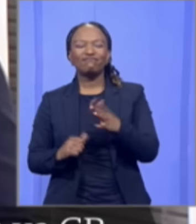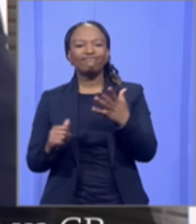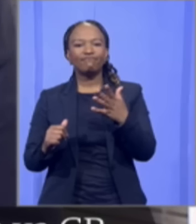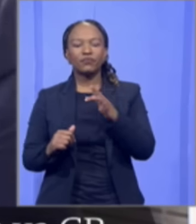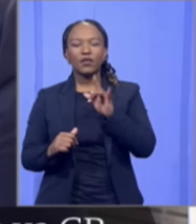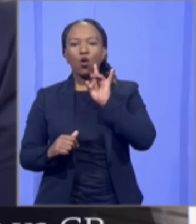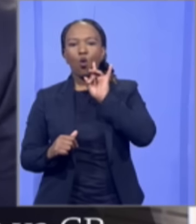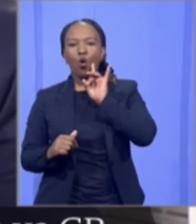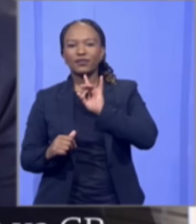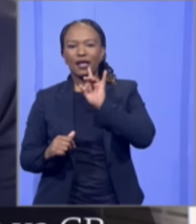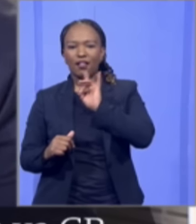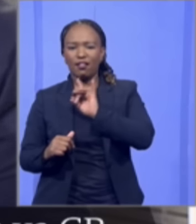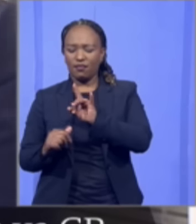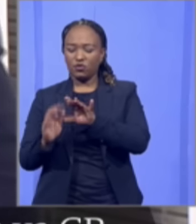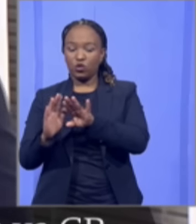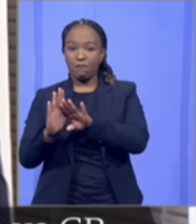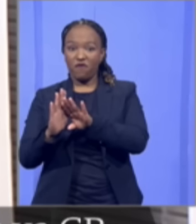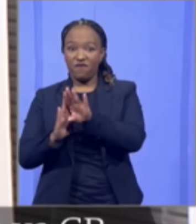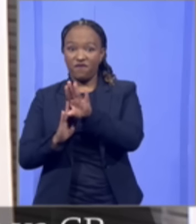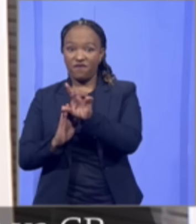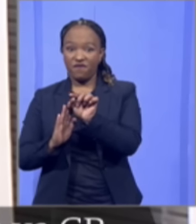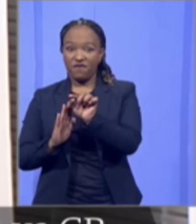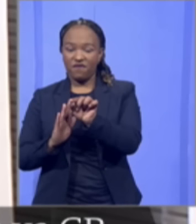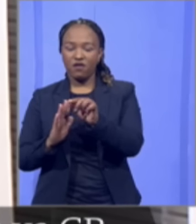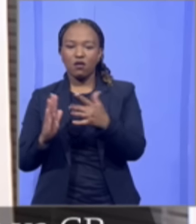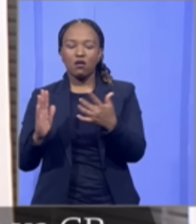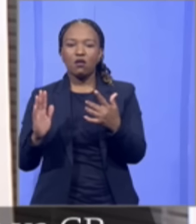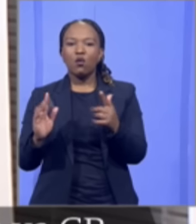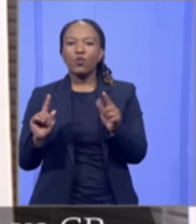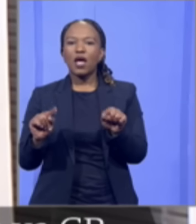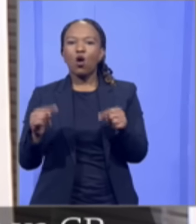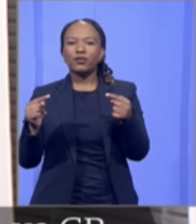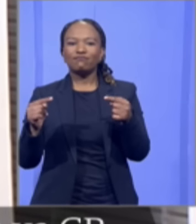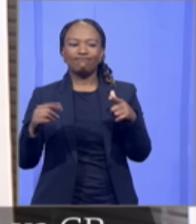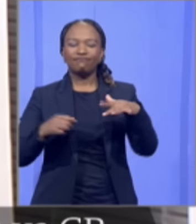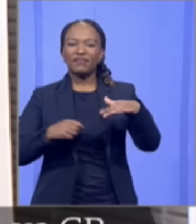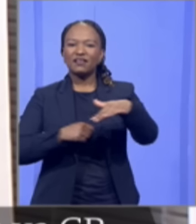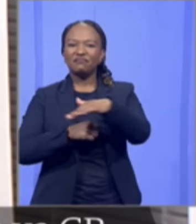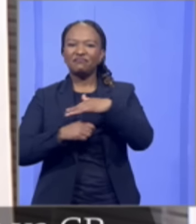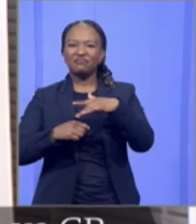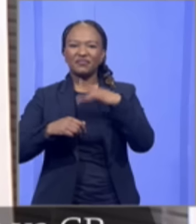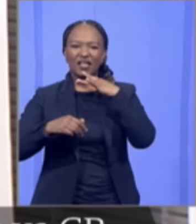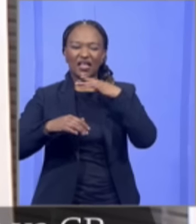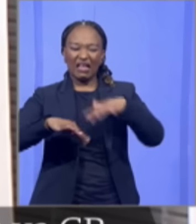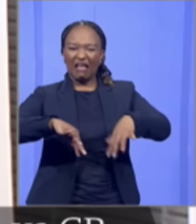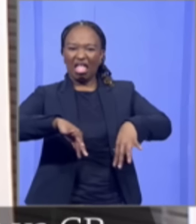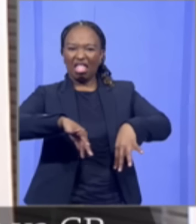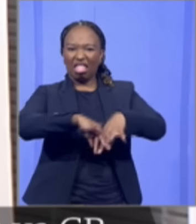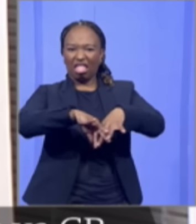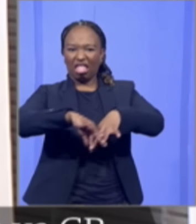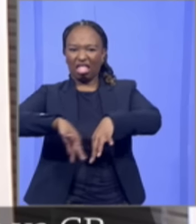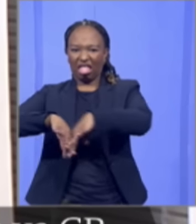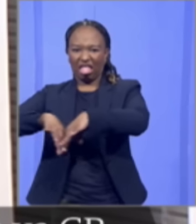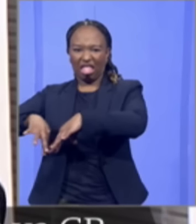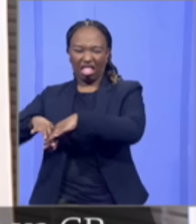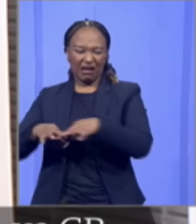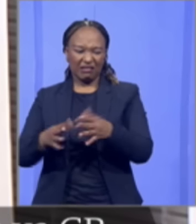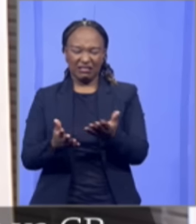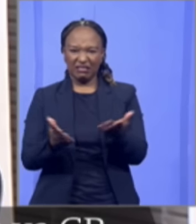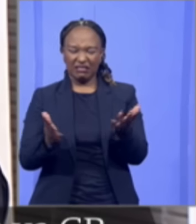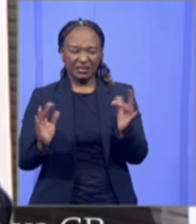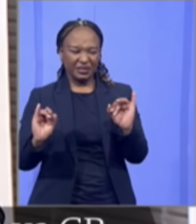our central business district so dirty and so bad the way they are. It